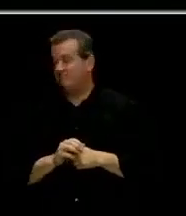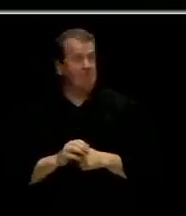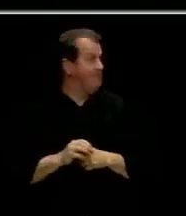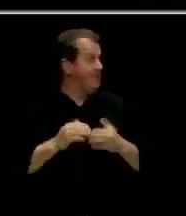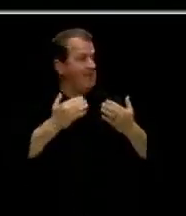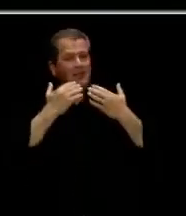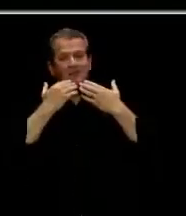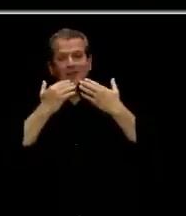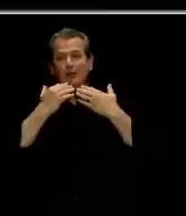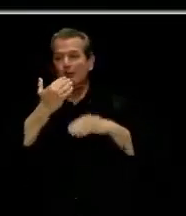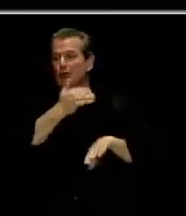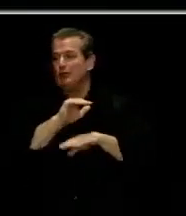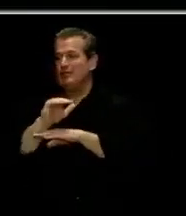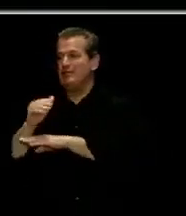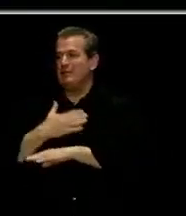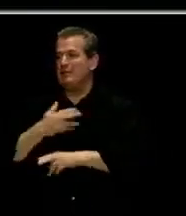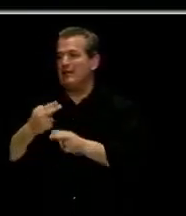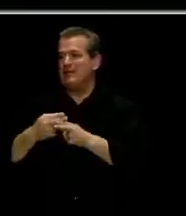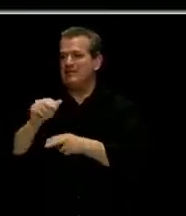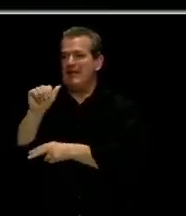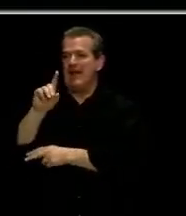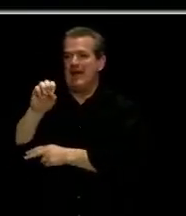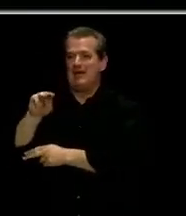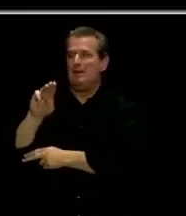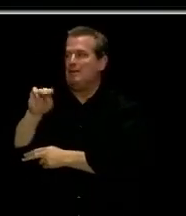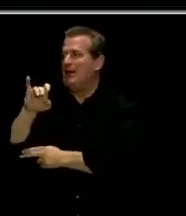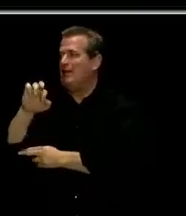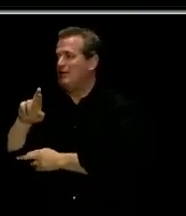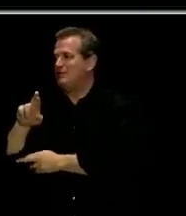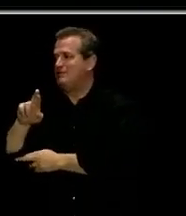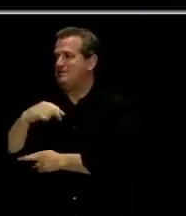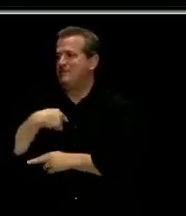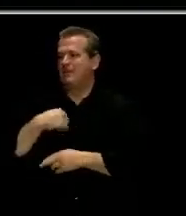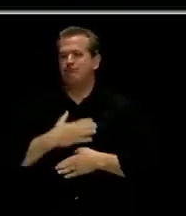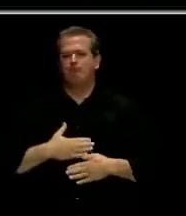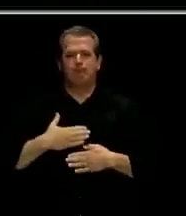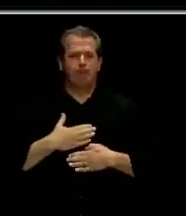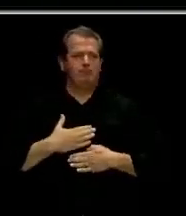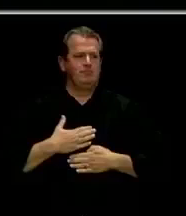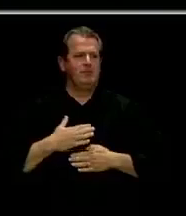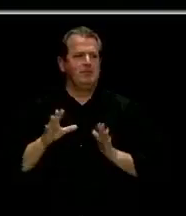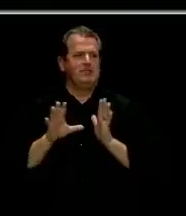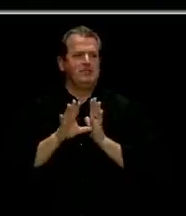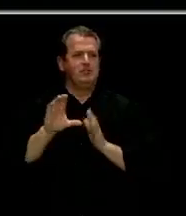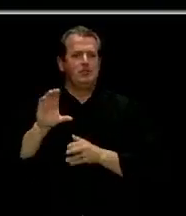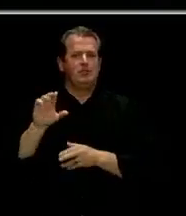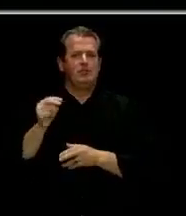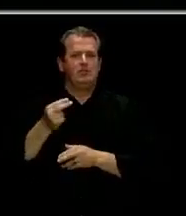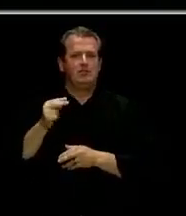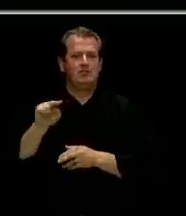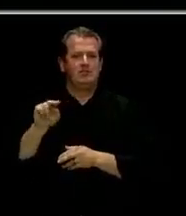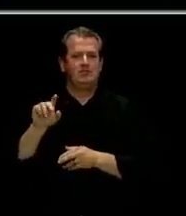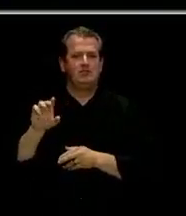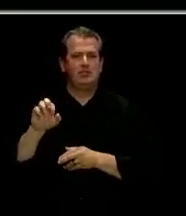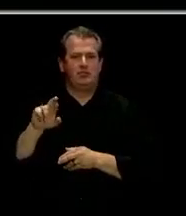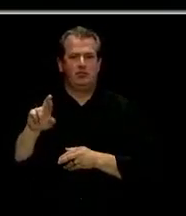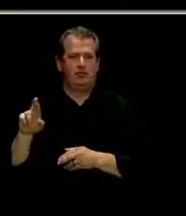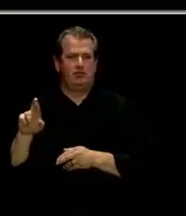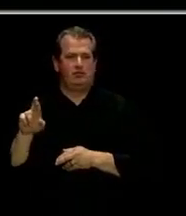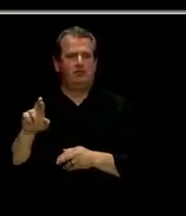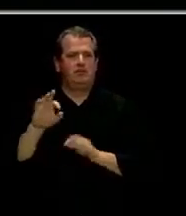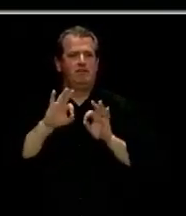Thank you. Good evening. My name's Adam Miller. I have the pleasure of serving as the Senior Chancellor at the Florida Department of